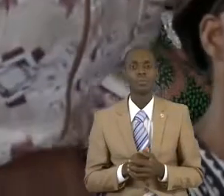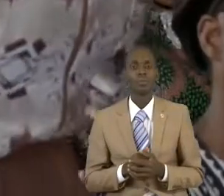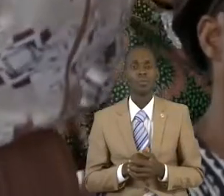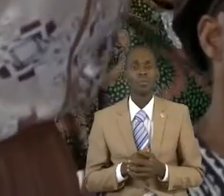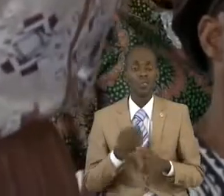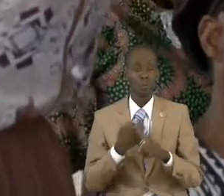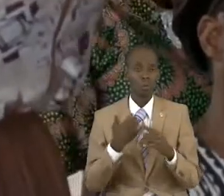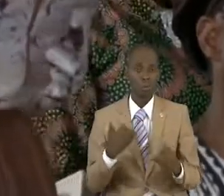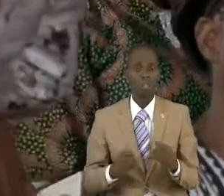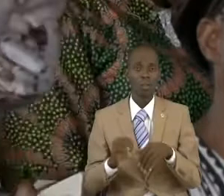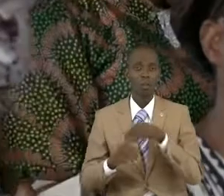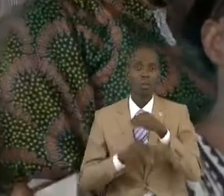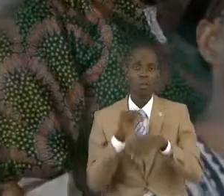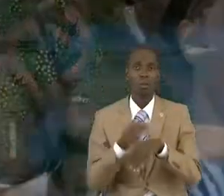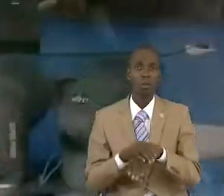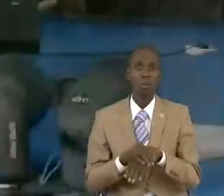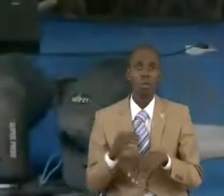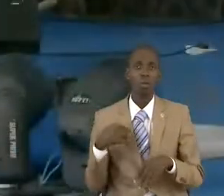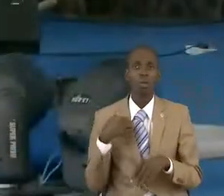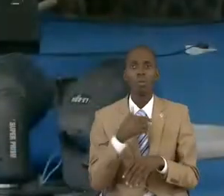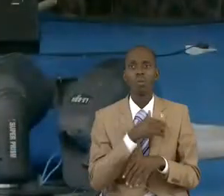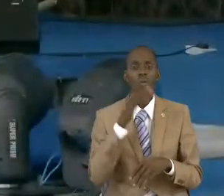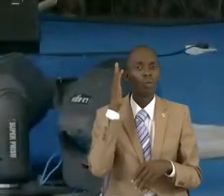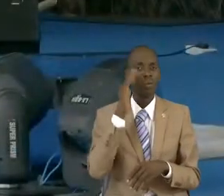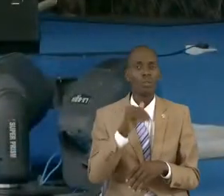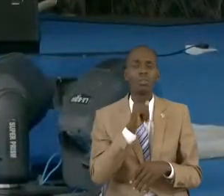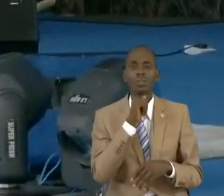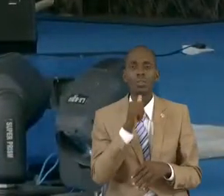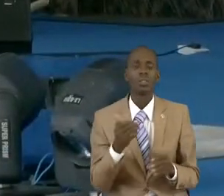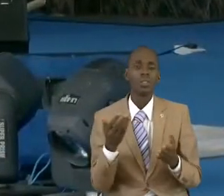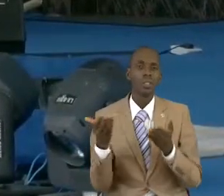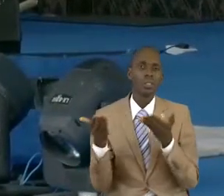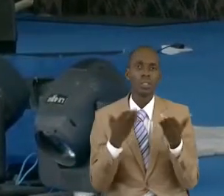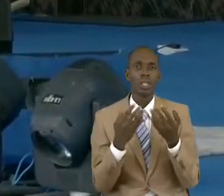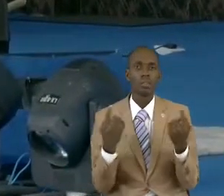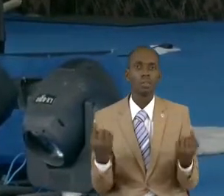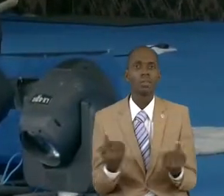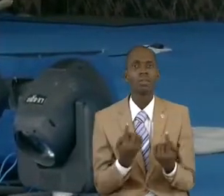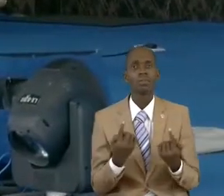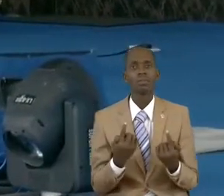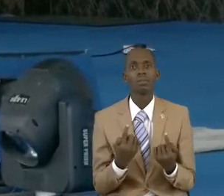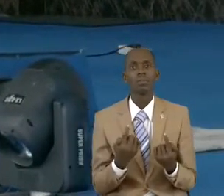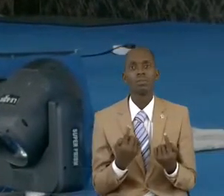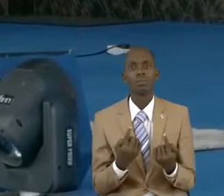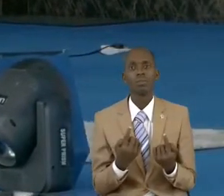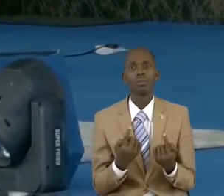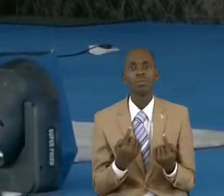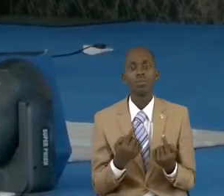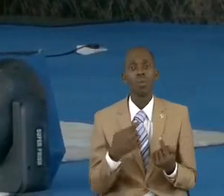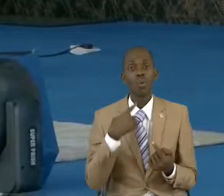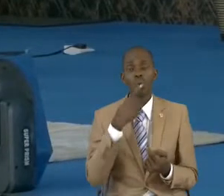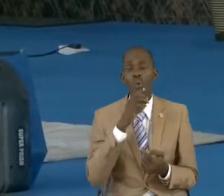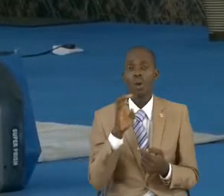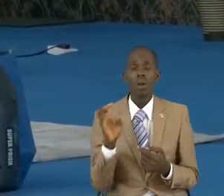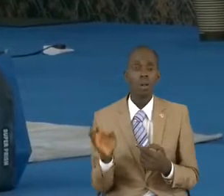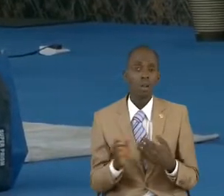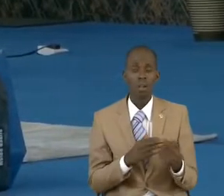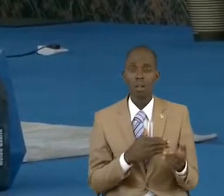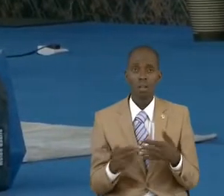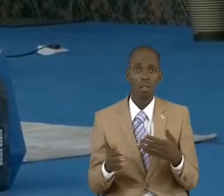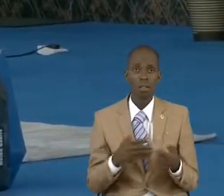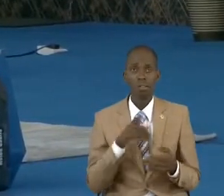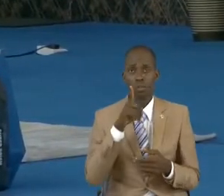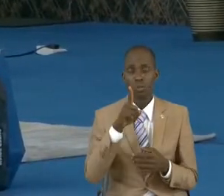Henceforth we should not serve sin. Whoever you serve, that's your